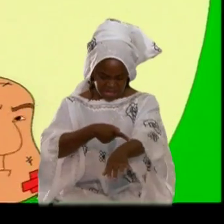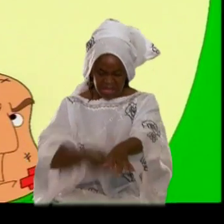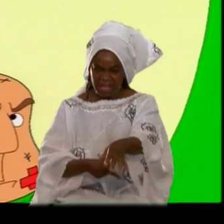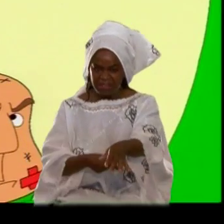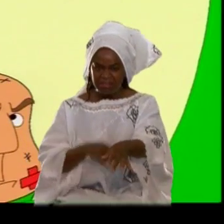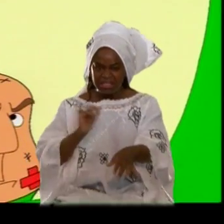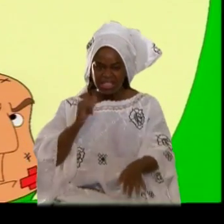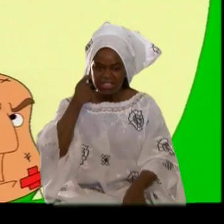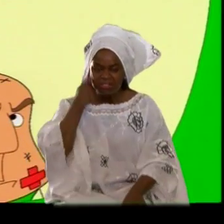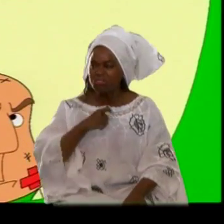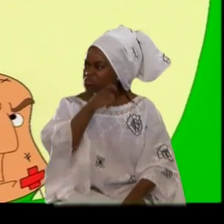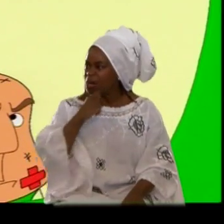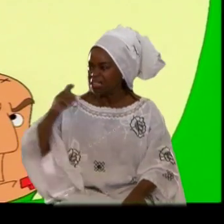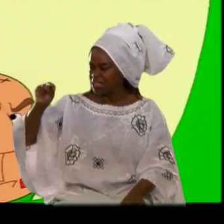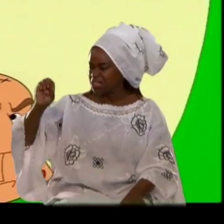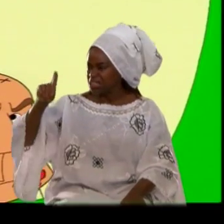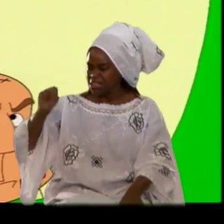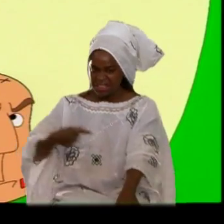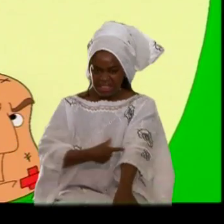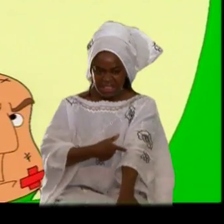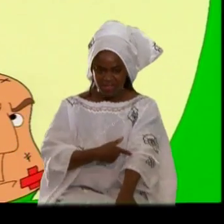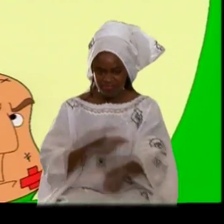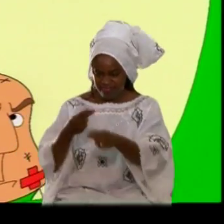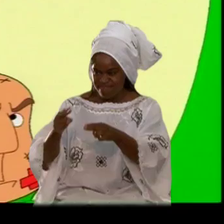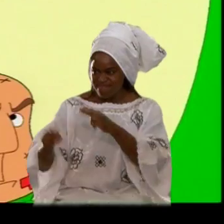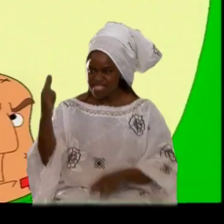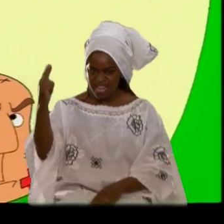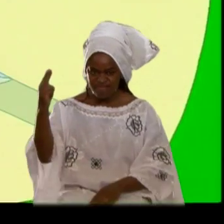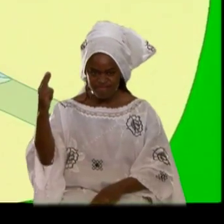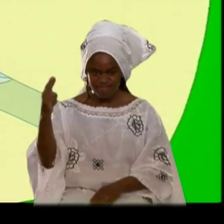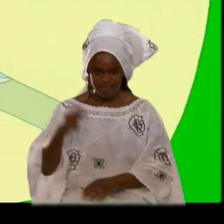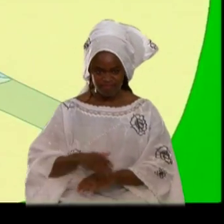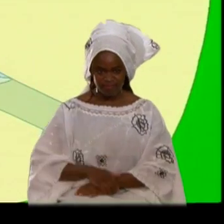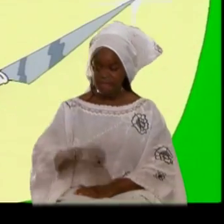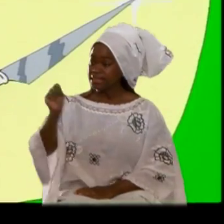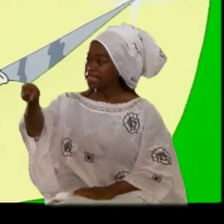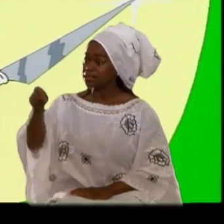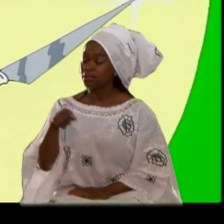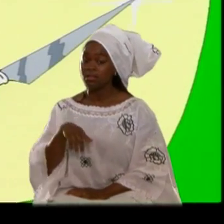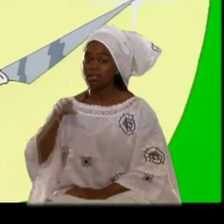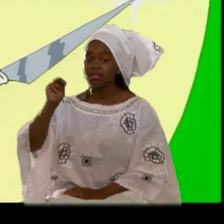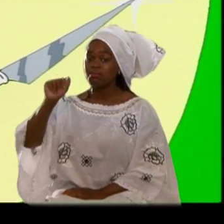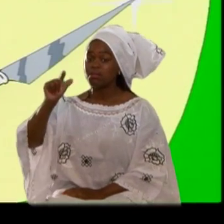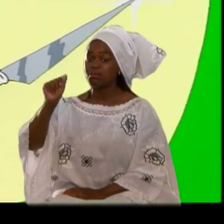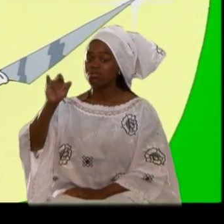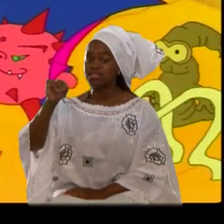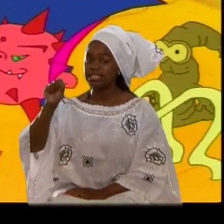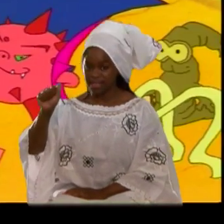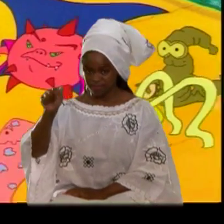By means of cutting instruments, like razors, needles, or blades.